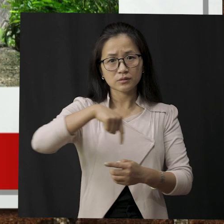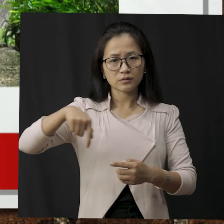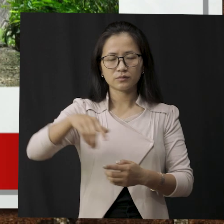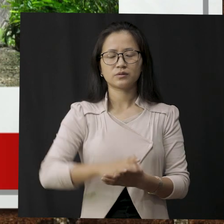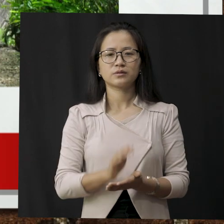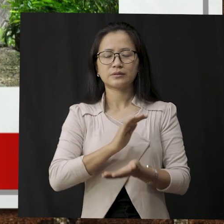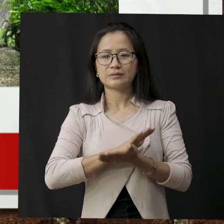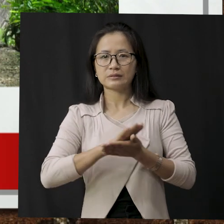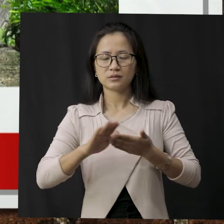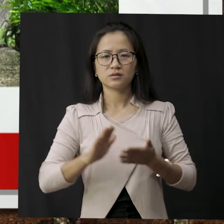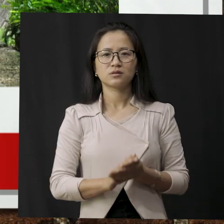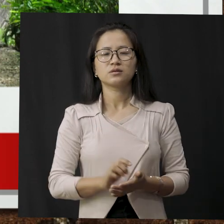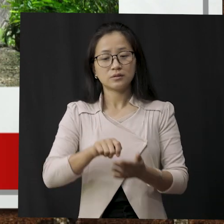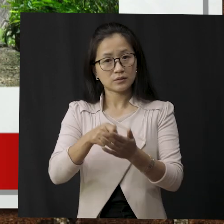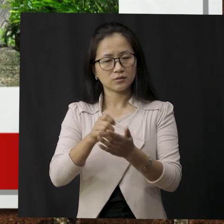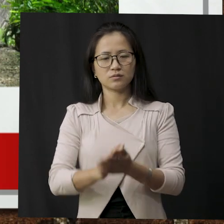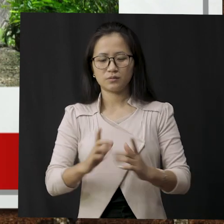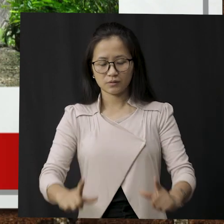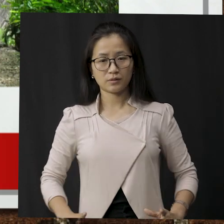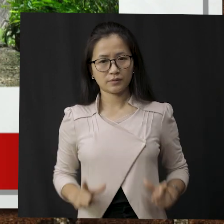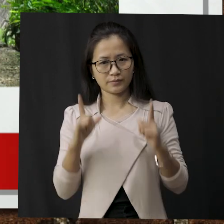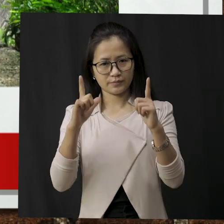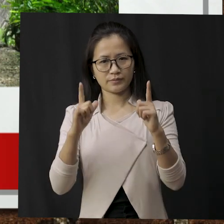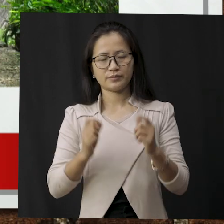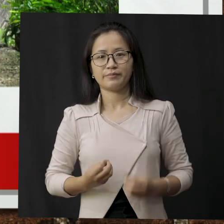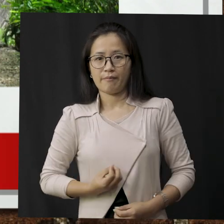clean is the key to lead a happy life,